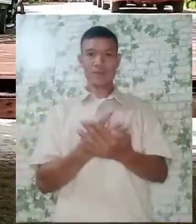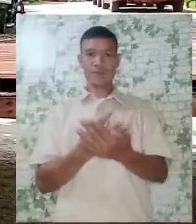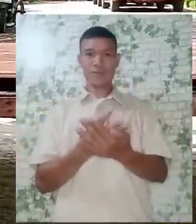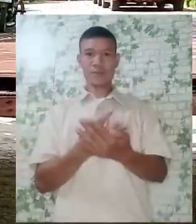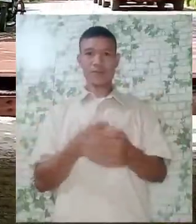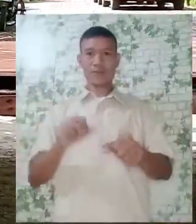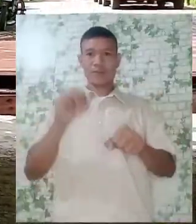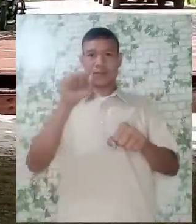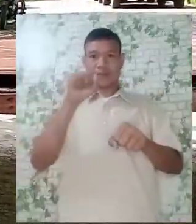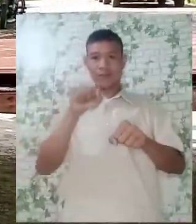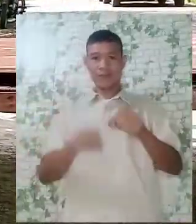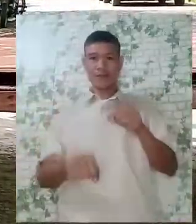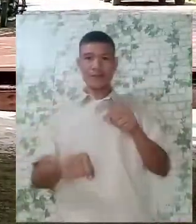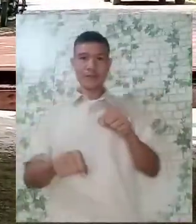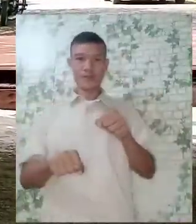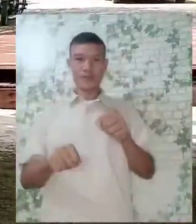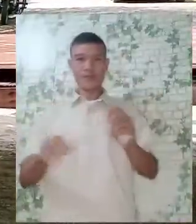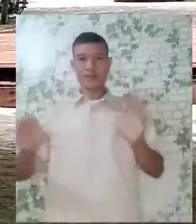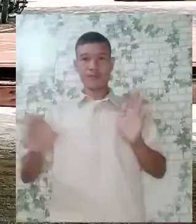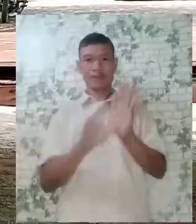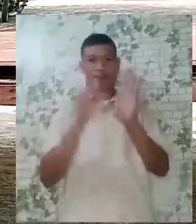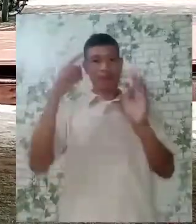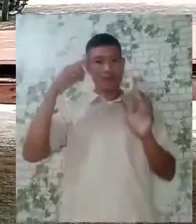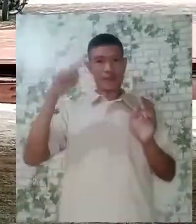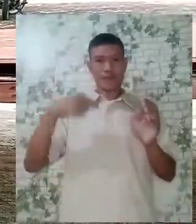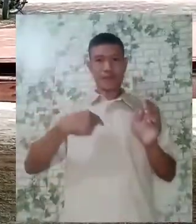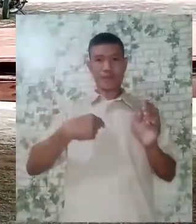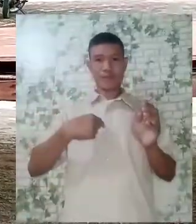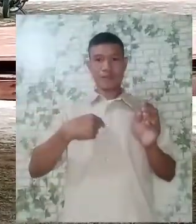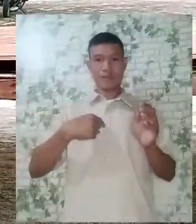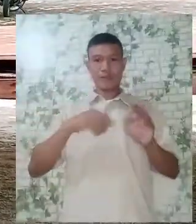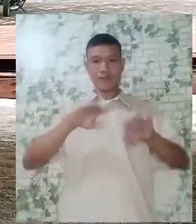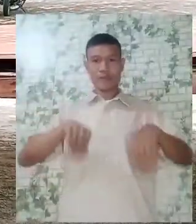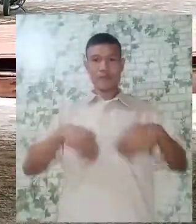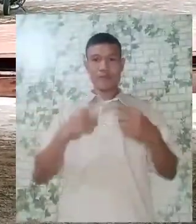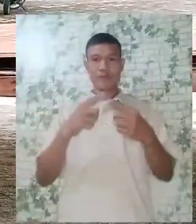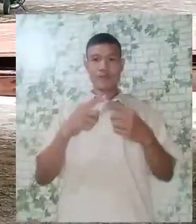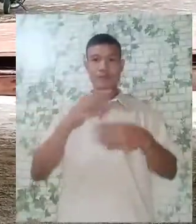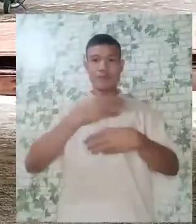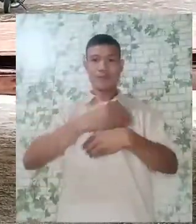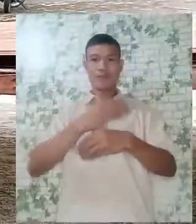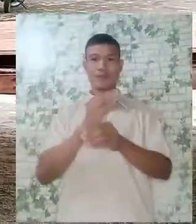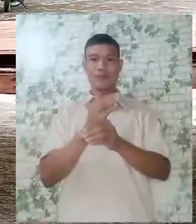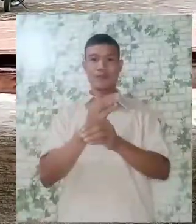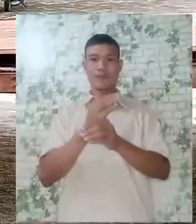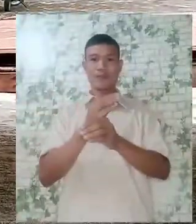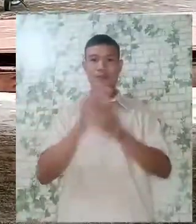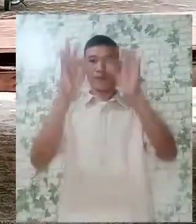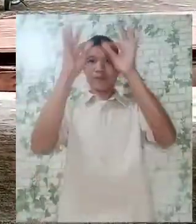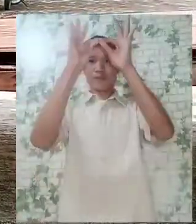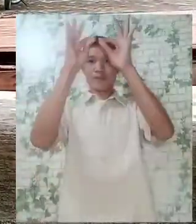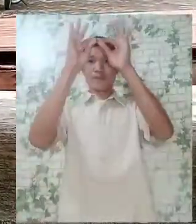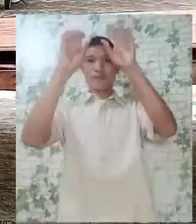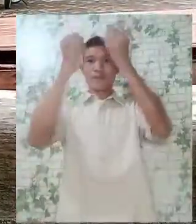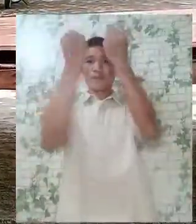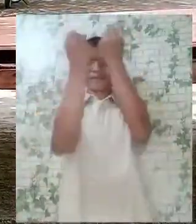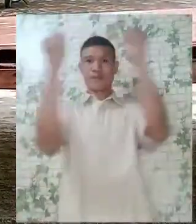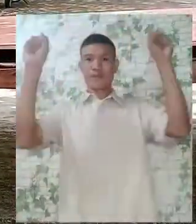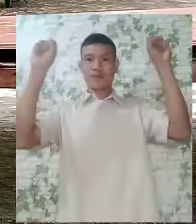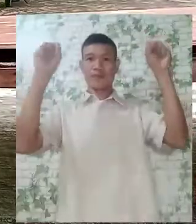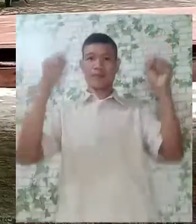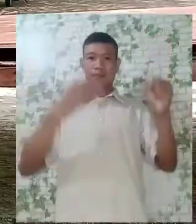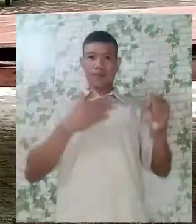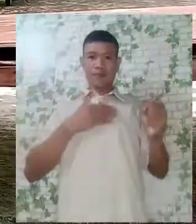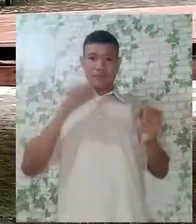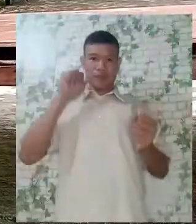So the challenge for me is how to create the built-in cabinet of my daughter for just